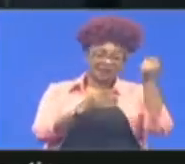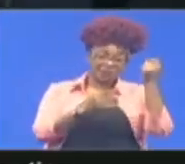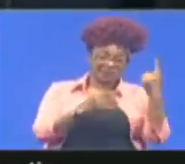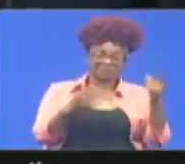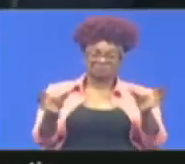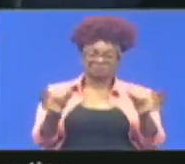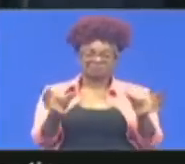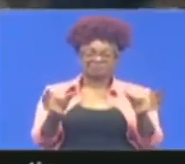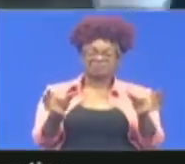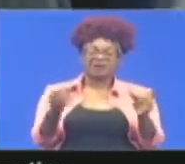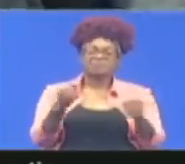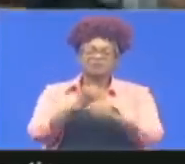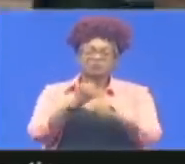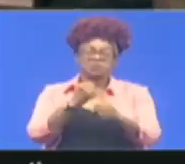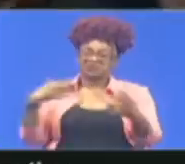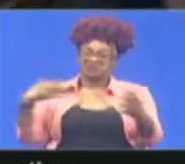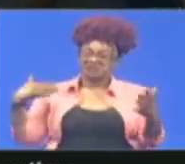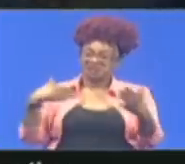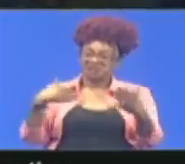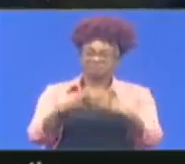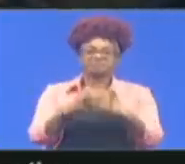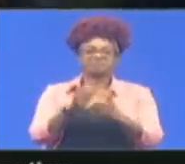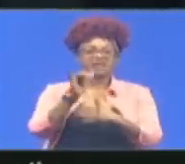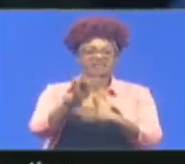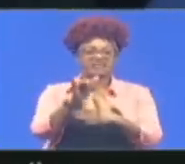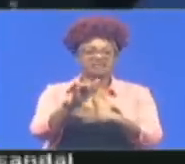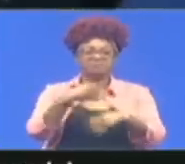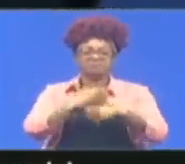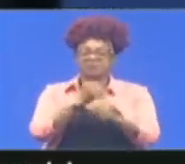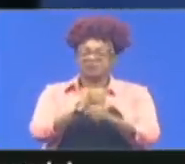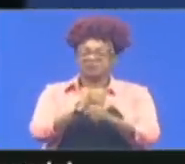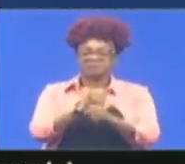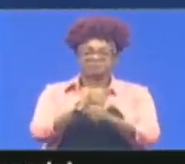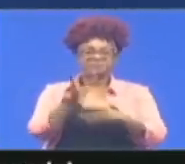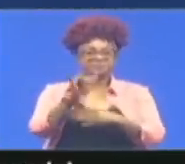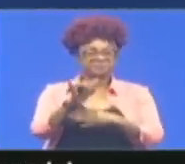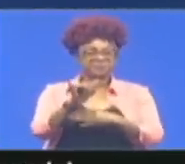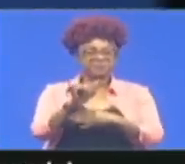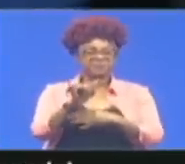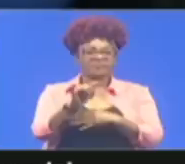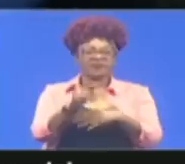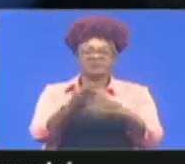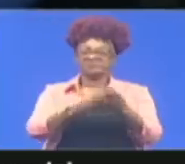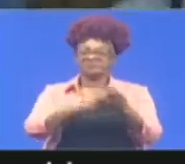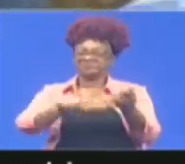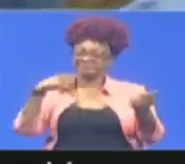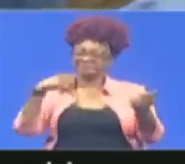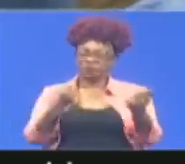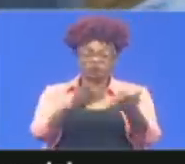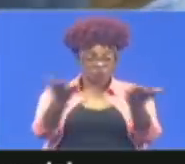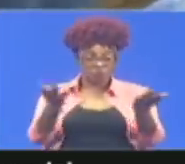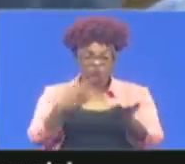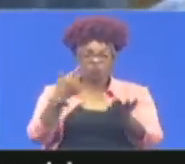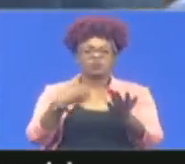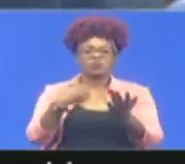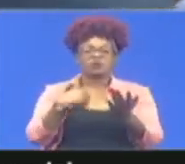doing for months. A desecration which so incensed the Son of God that he took a whip to those who showed no regard for the